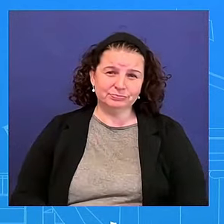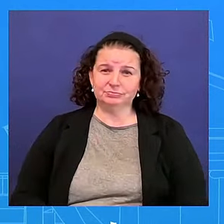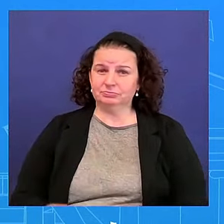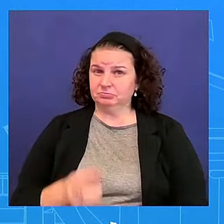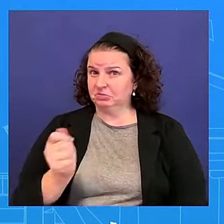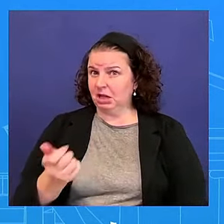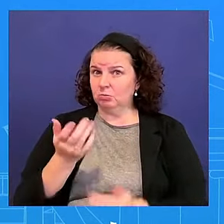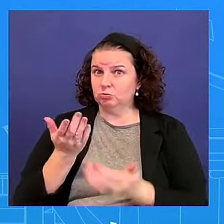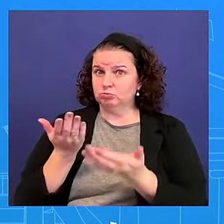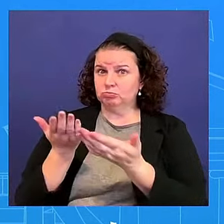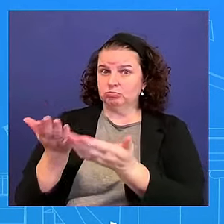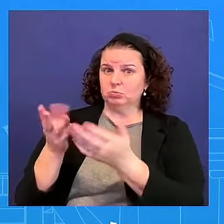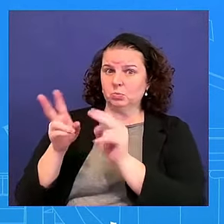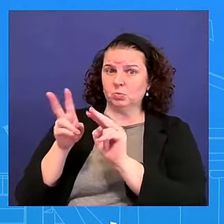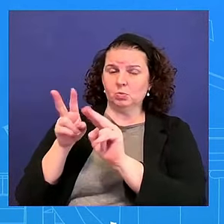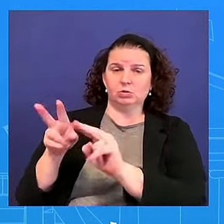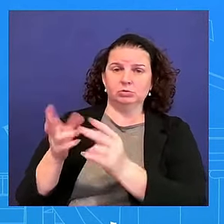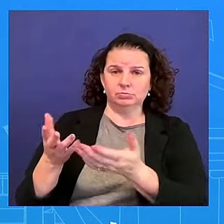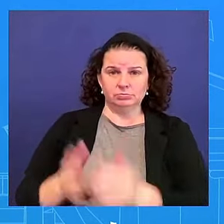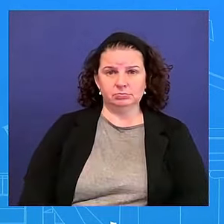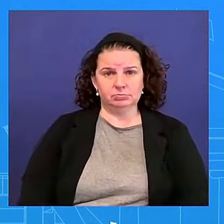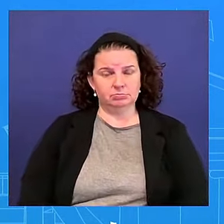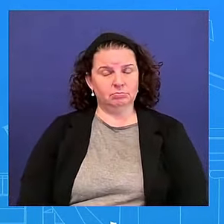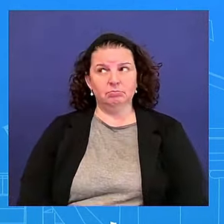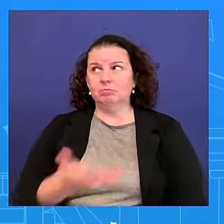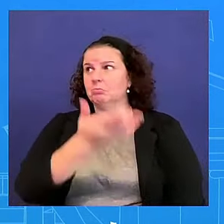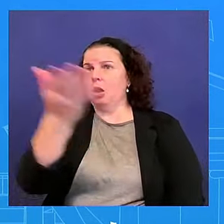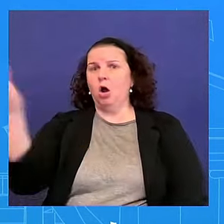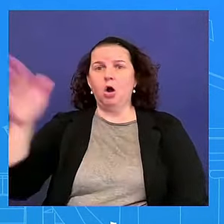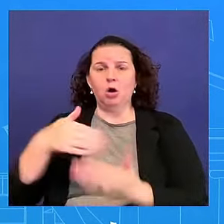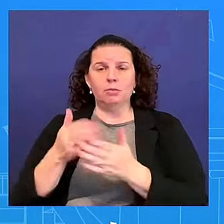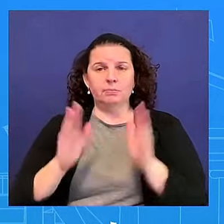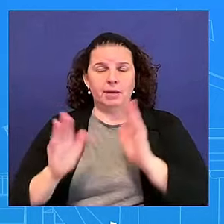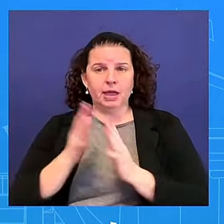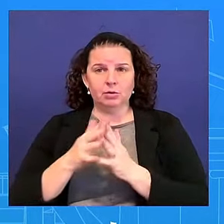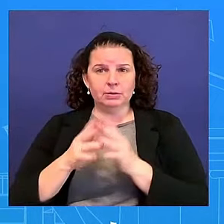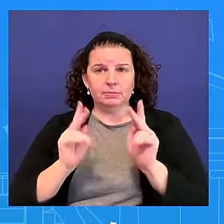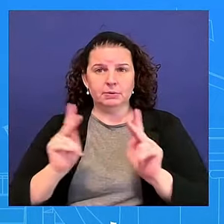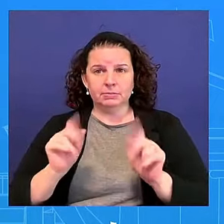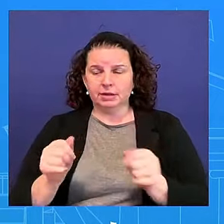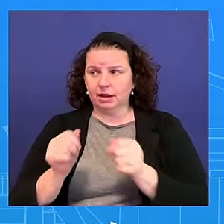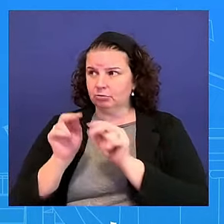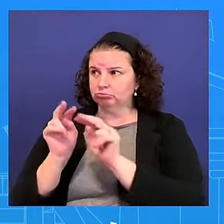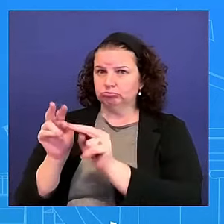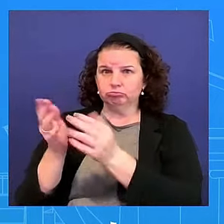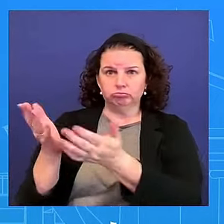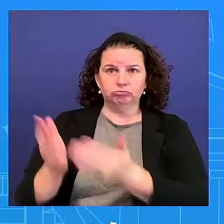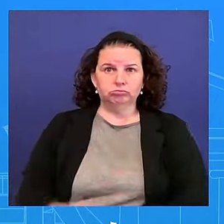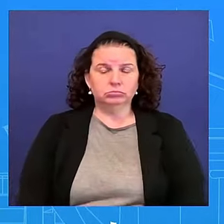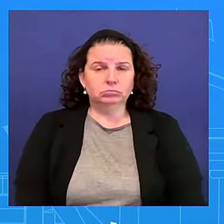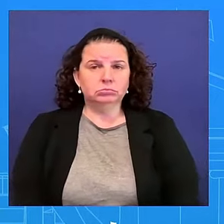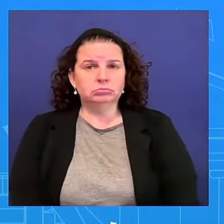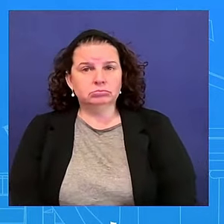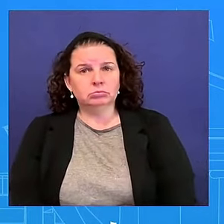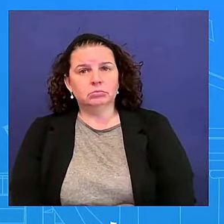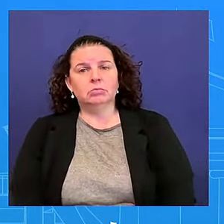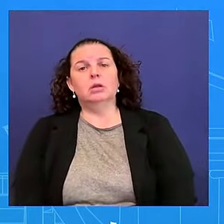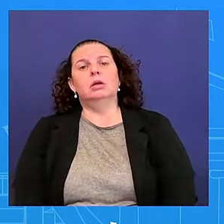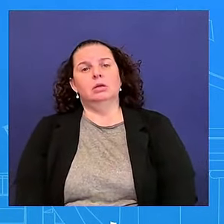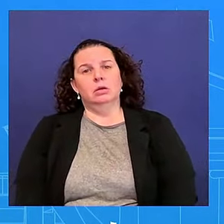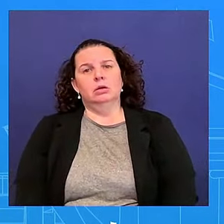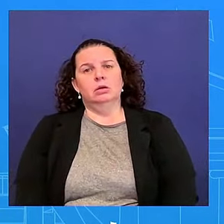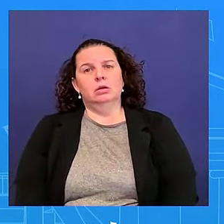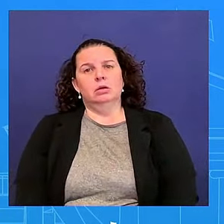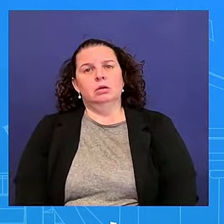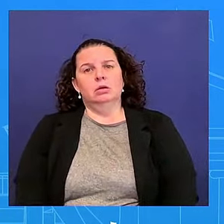to take a look. And I think that's important to note as well, and that's what I would share with them. Okay, and I'll come to you, Ed, in a second. Okay. Thanks, Karine.